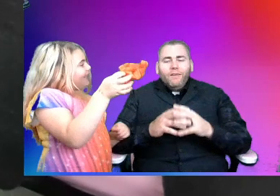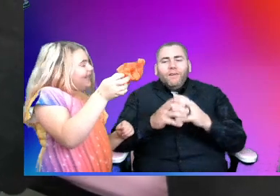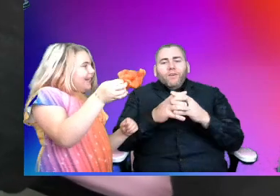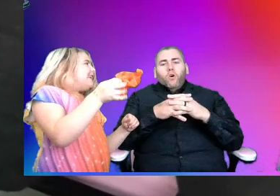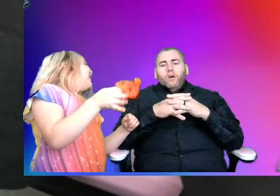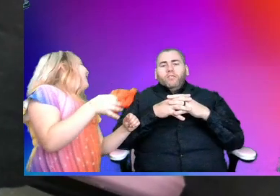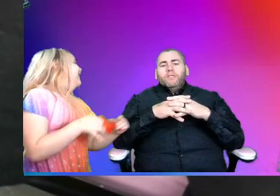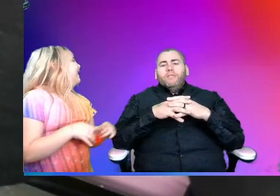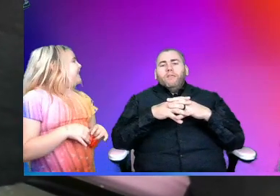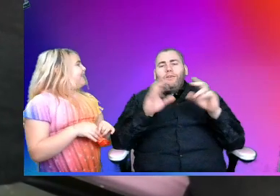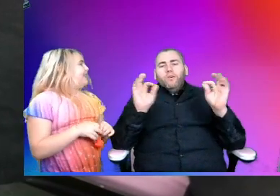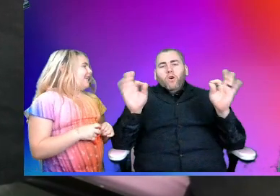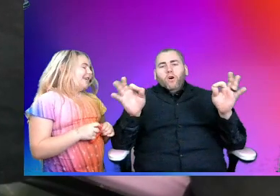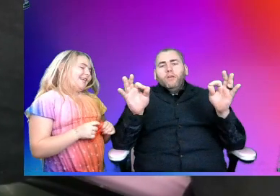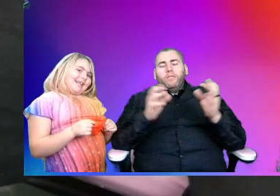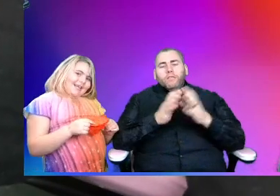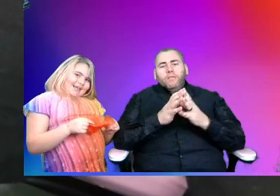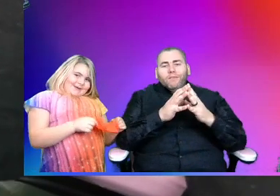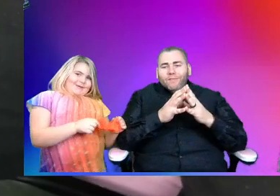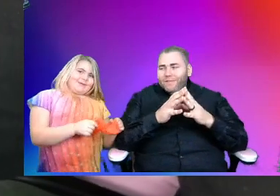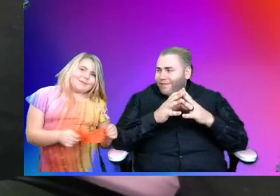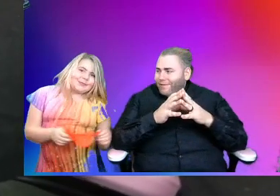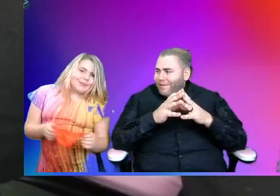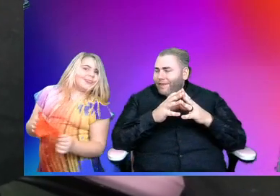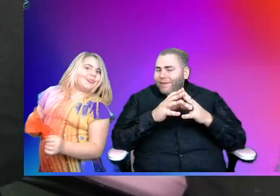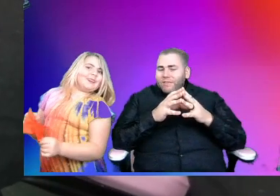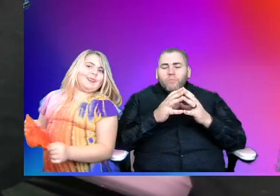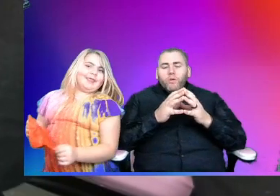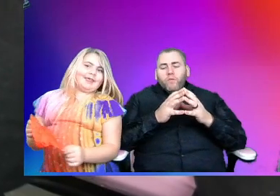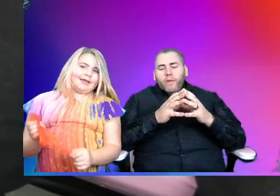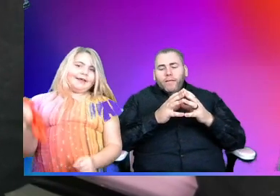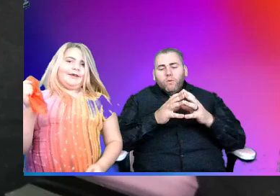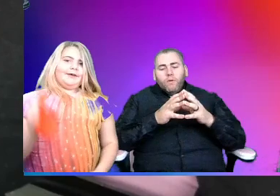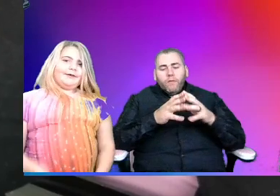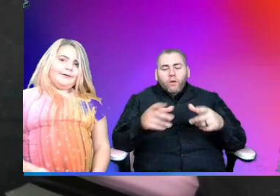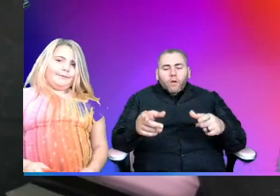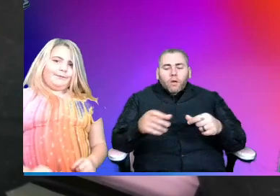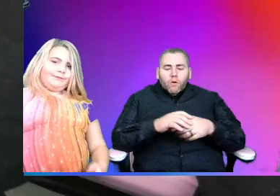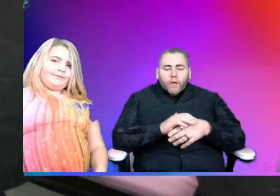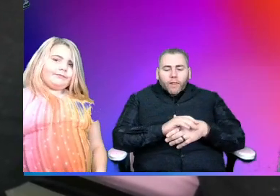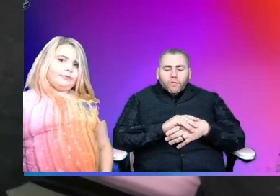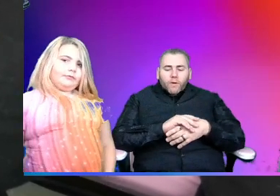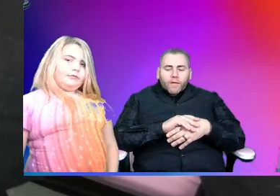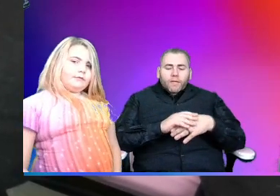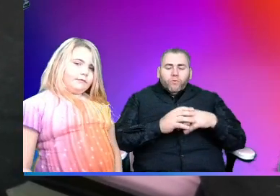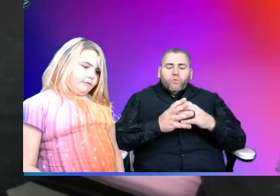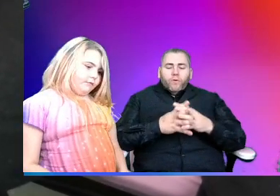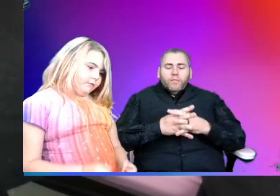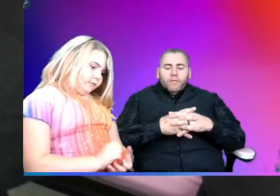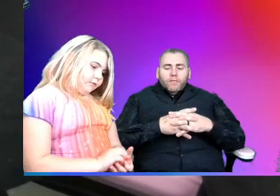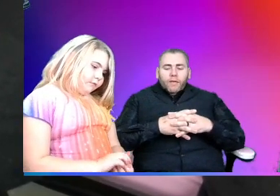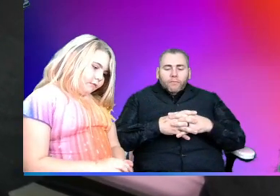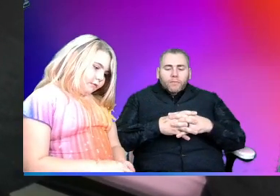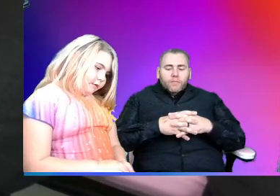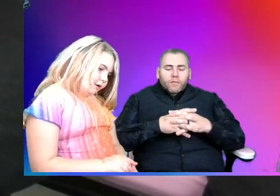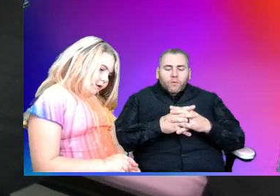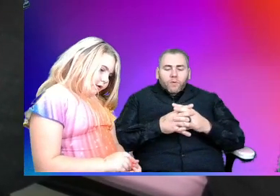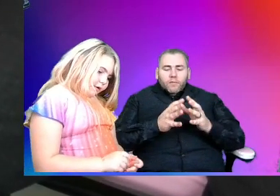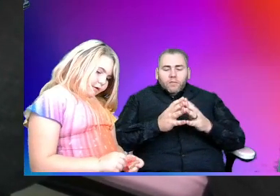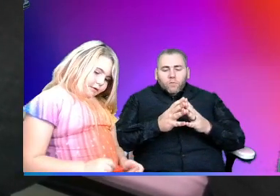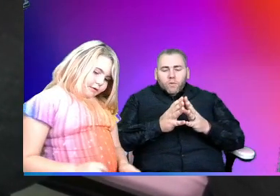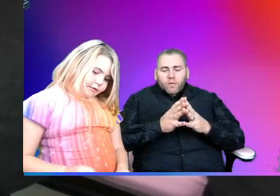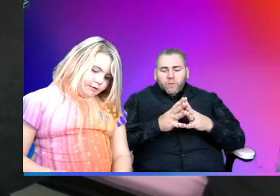appears. Gorgeous. Gorgeous. Some beautiful magic going on there. Okay, let's go ahead and get through the rest of these items and